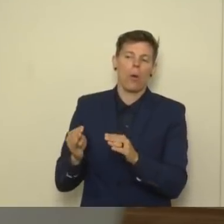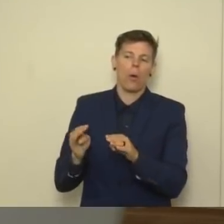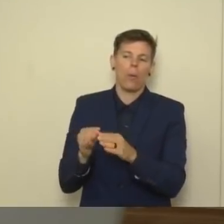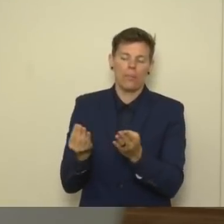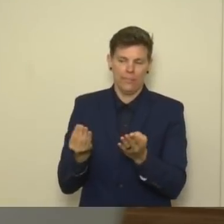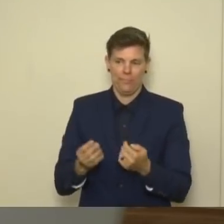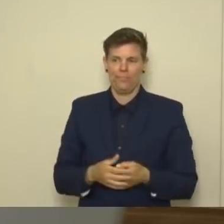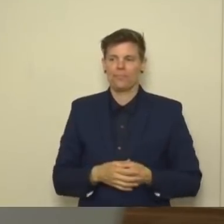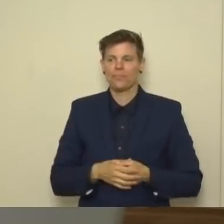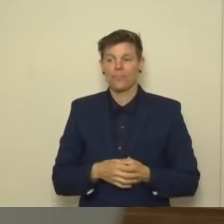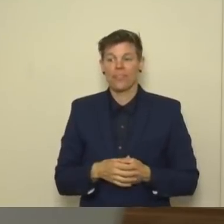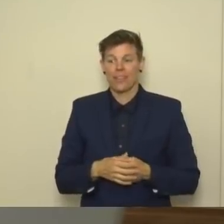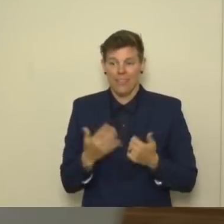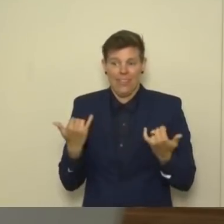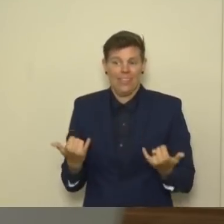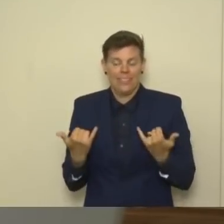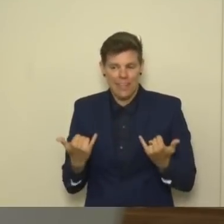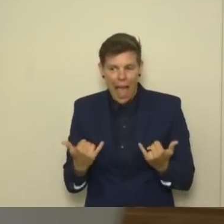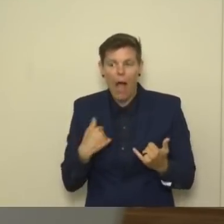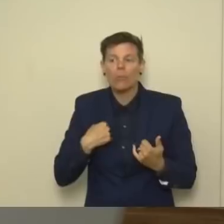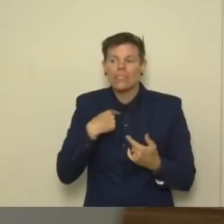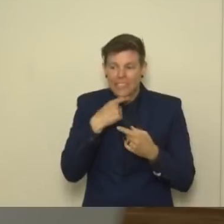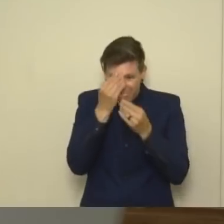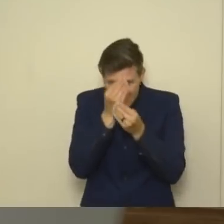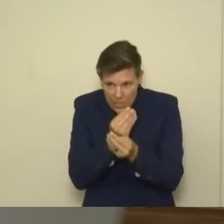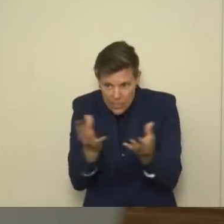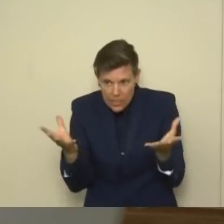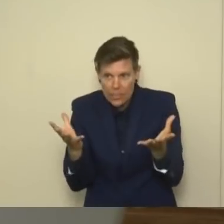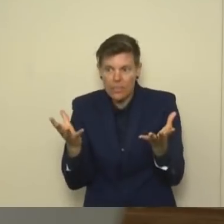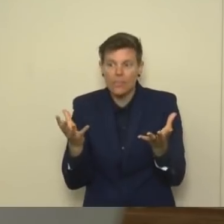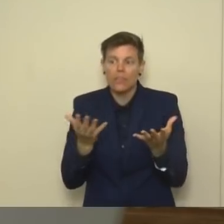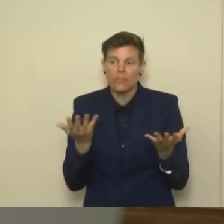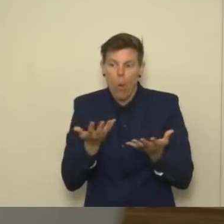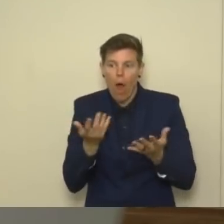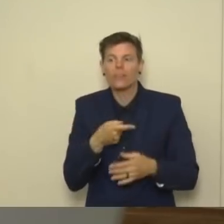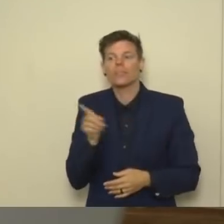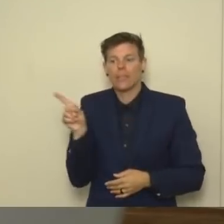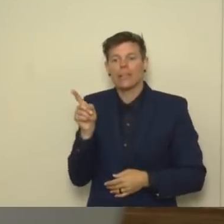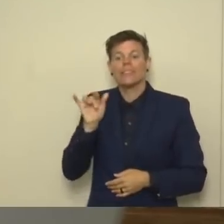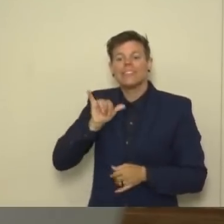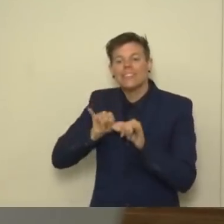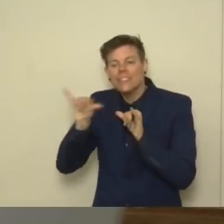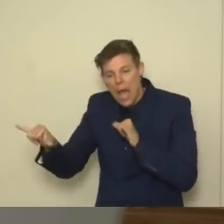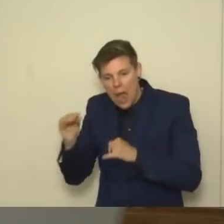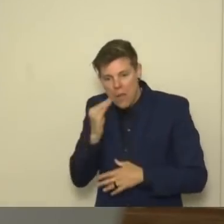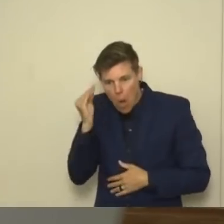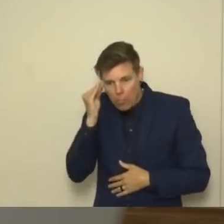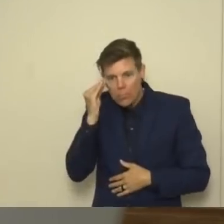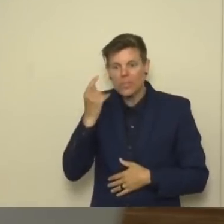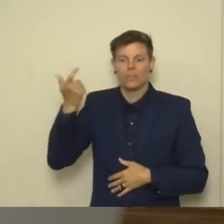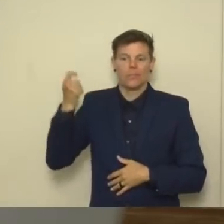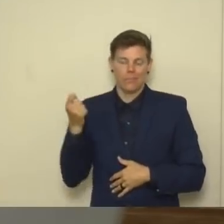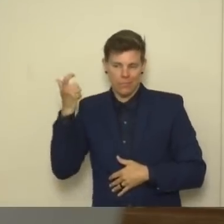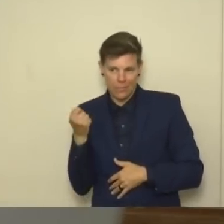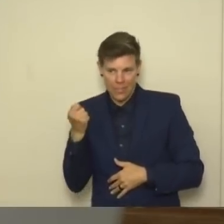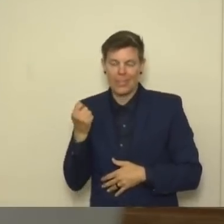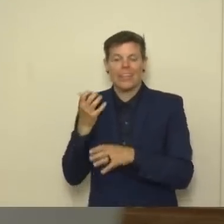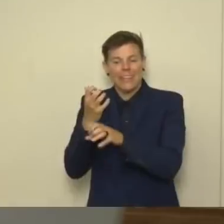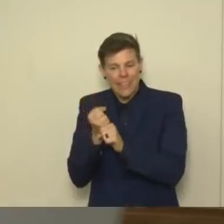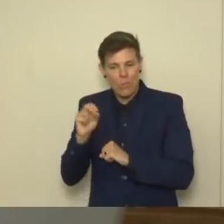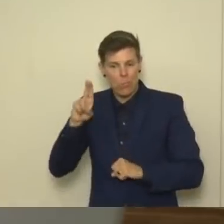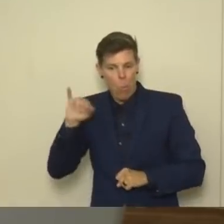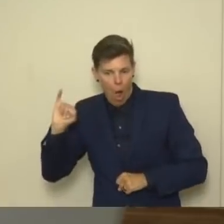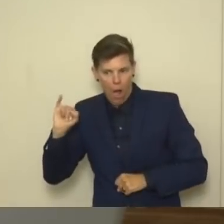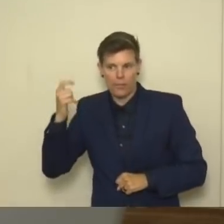get unemployment as a safe alternative to being in that office. Furthermore, Governor, we hear this all the time, that there's this choice